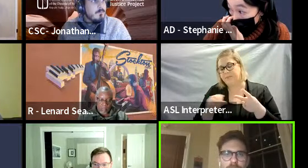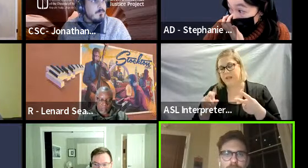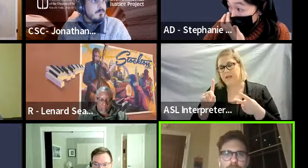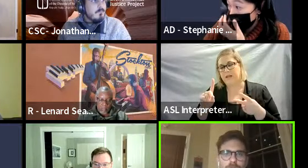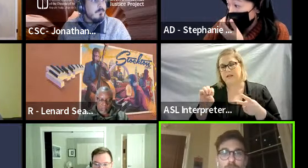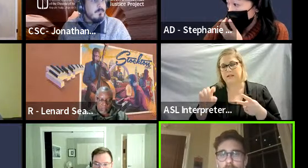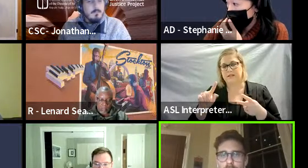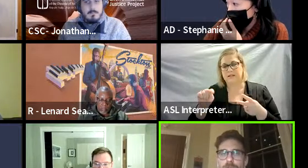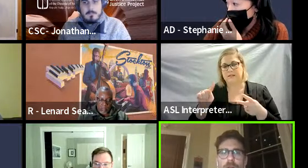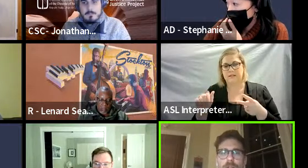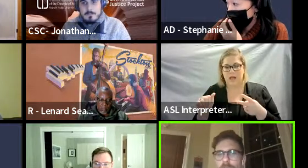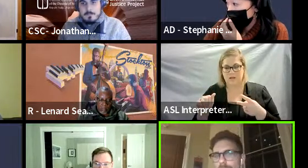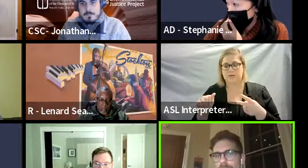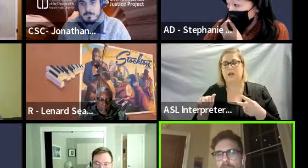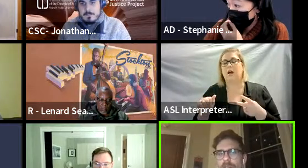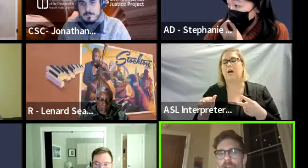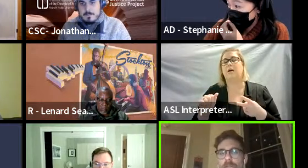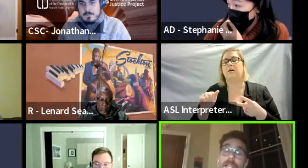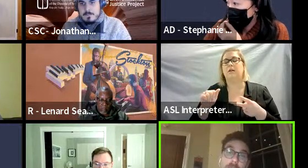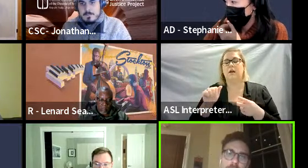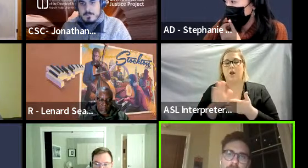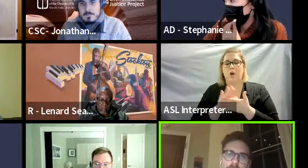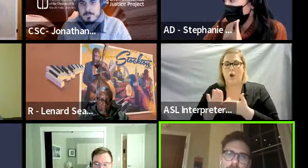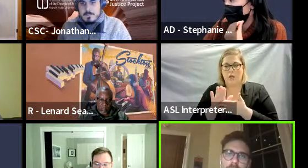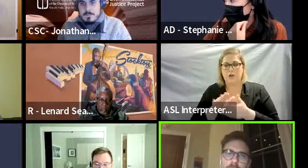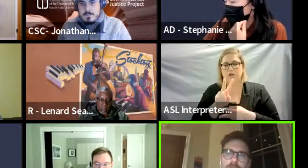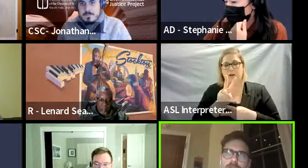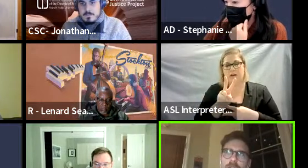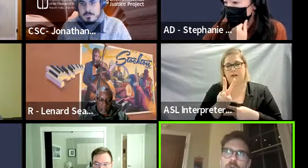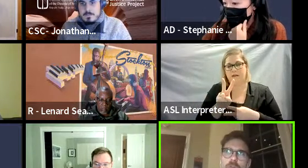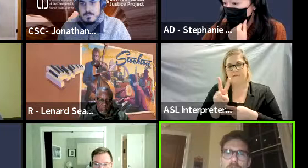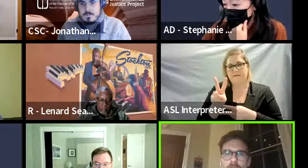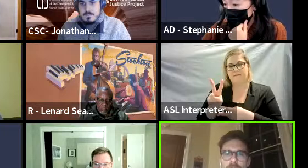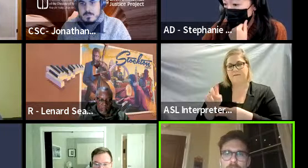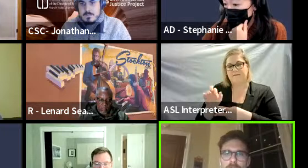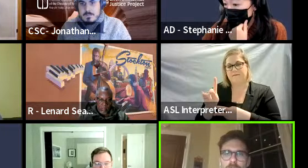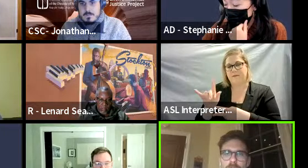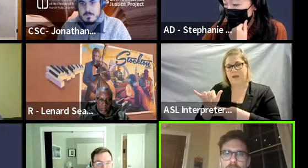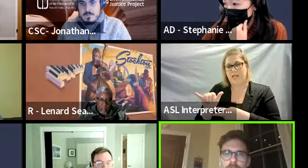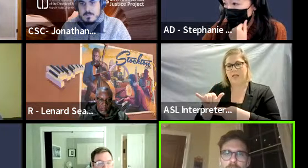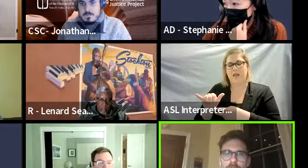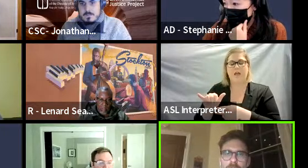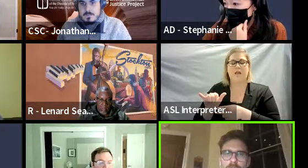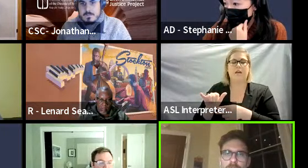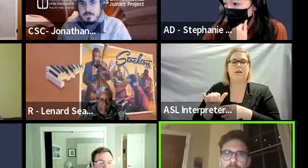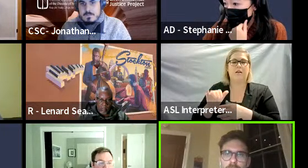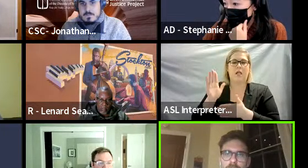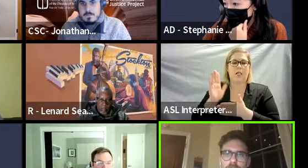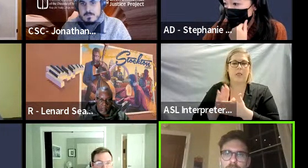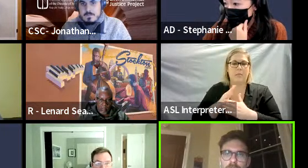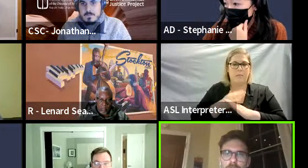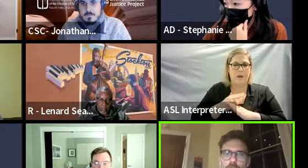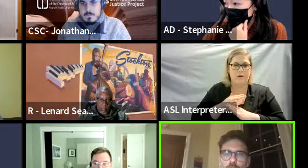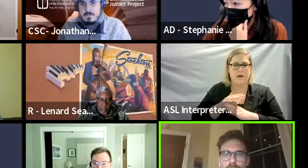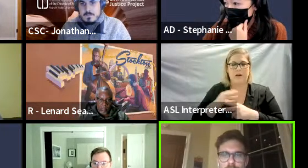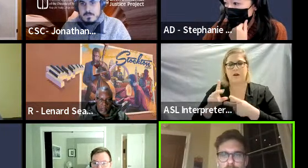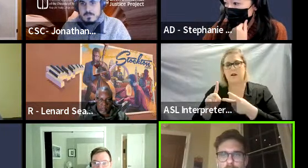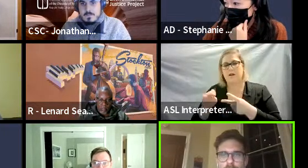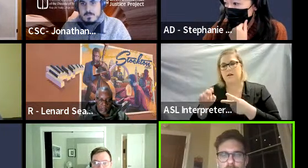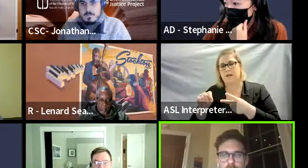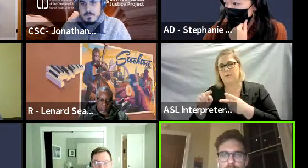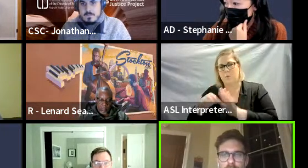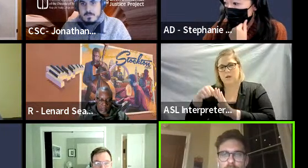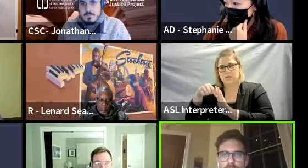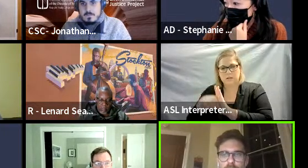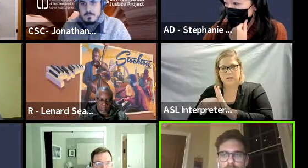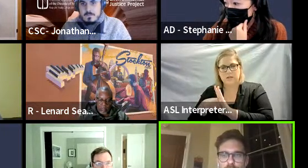significantly different programs. One is like Valley Can's being like a little bit lower barrier, and then Delta's being a more intensive